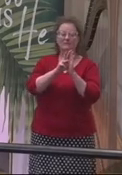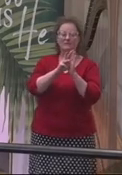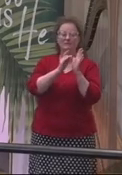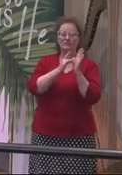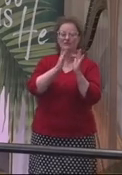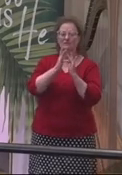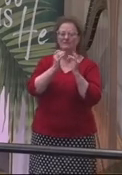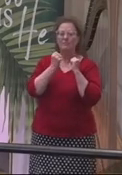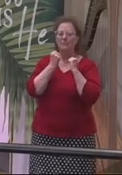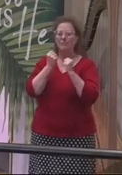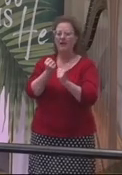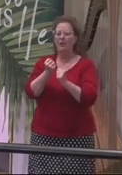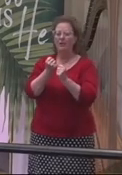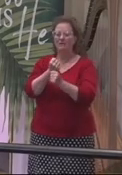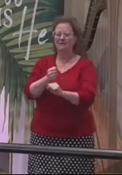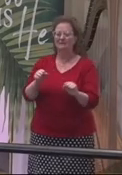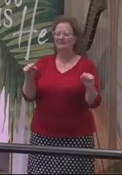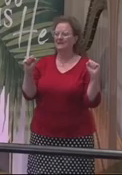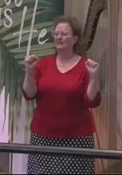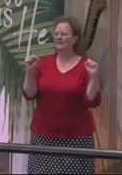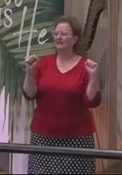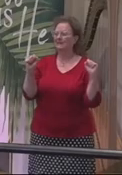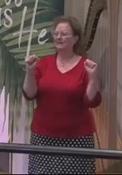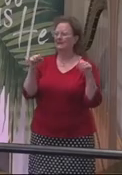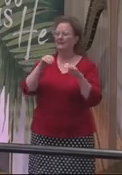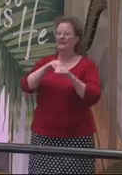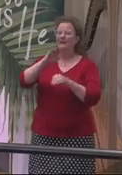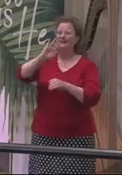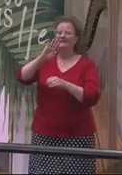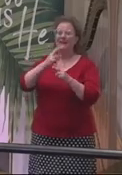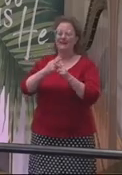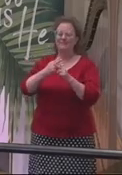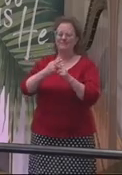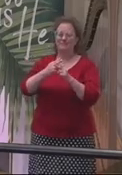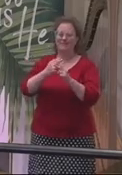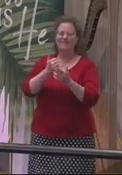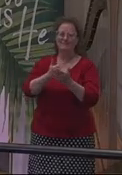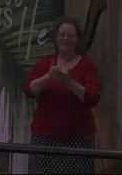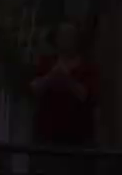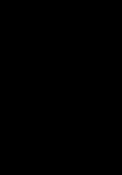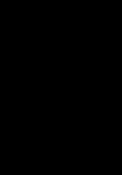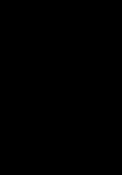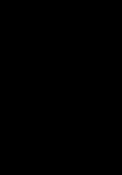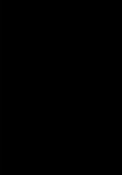mighty power to save. In his name, amen.